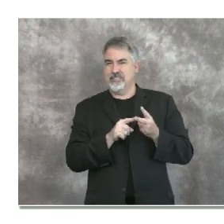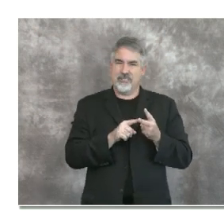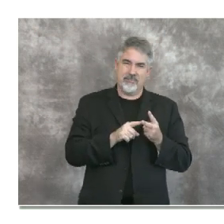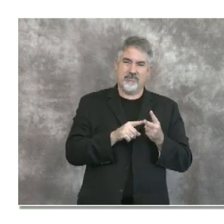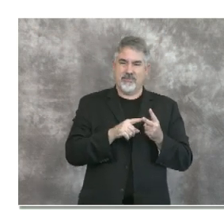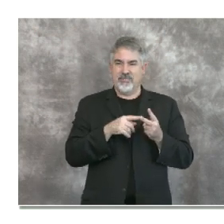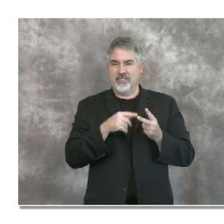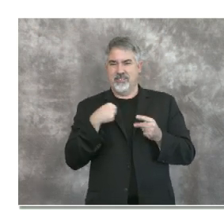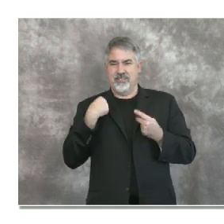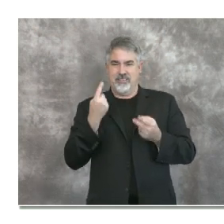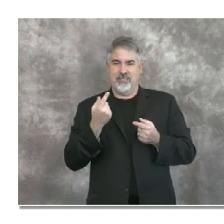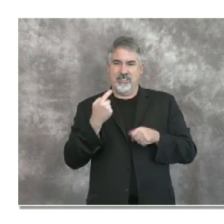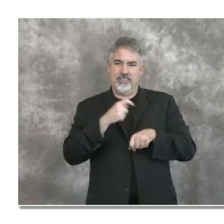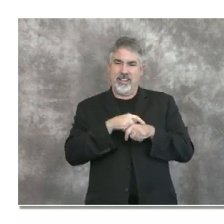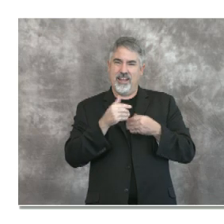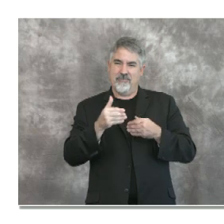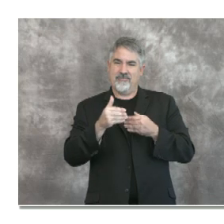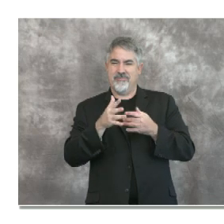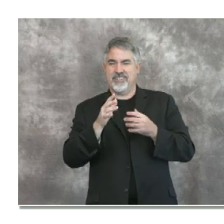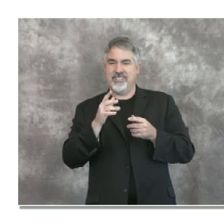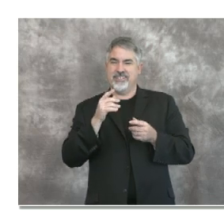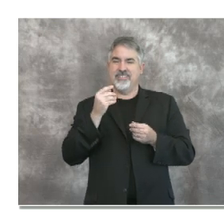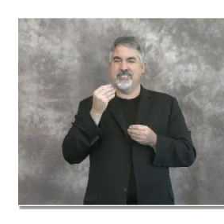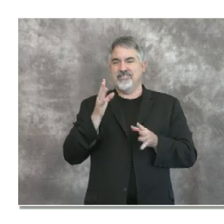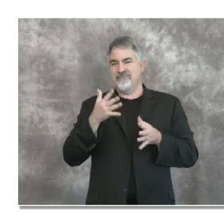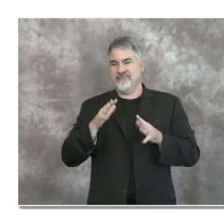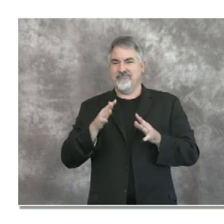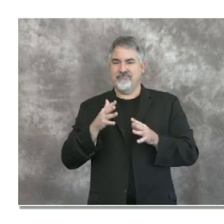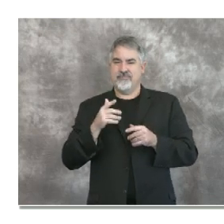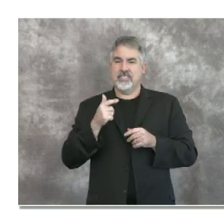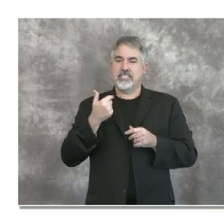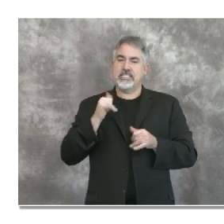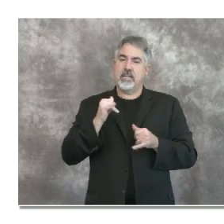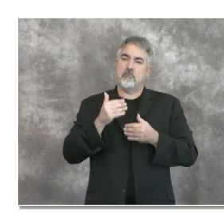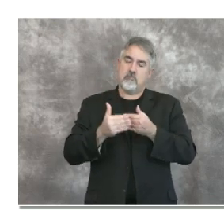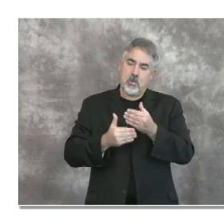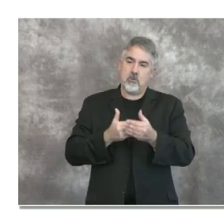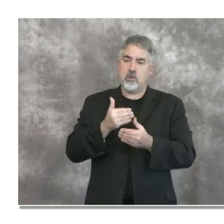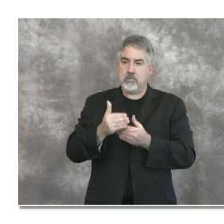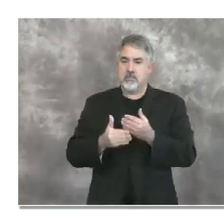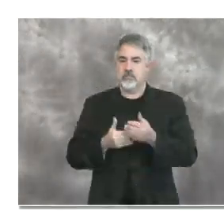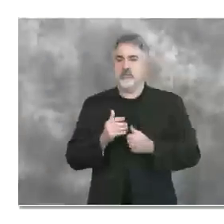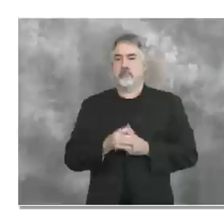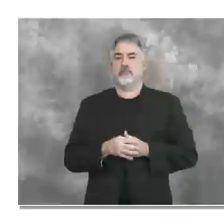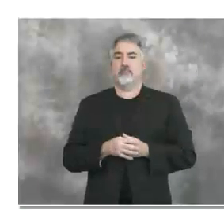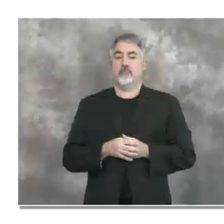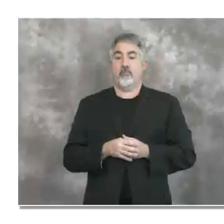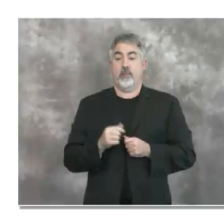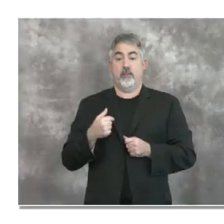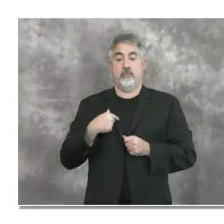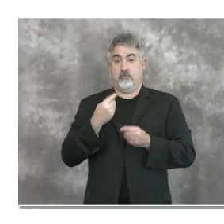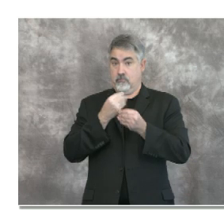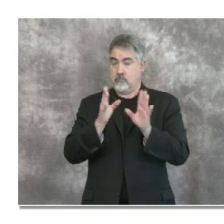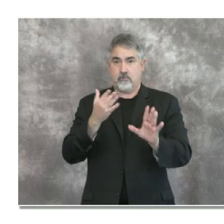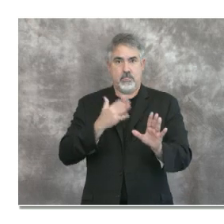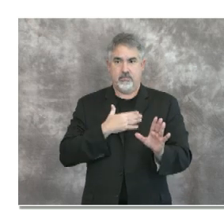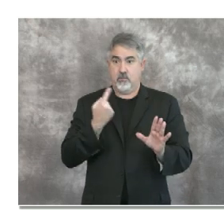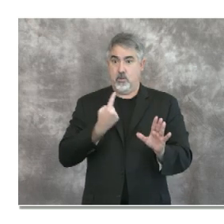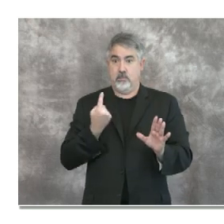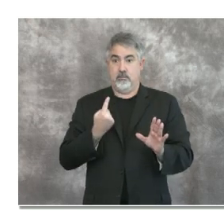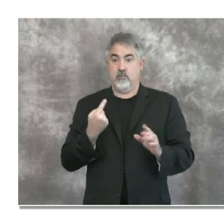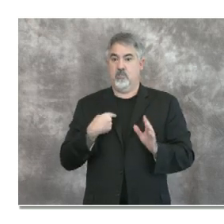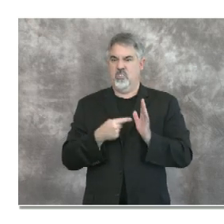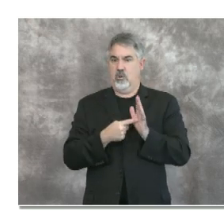The last time I shared this information, this was in progress. With the next slide, I'm happy to share and show you that